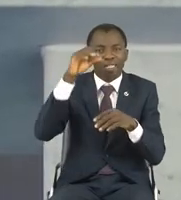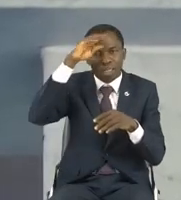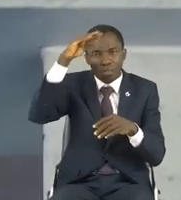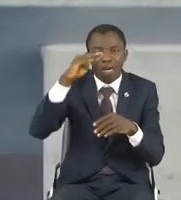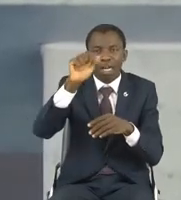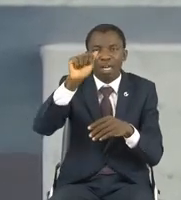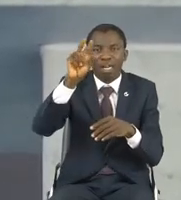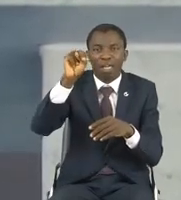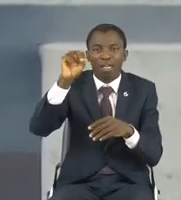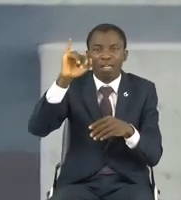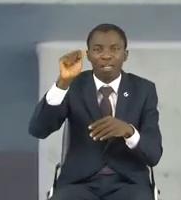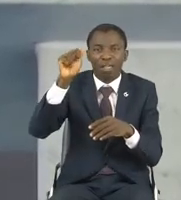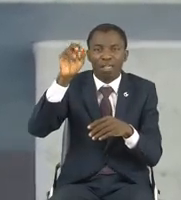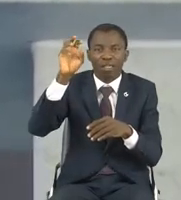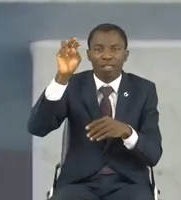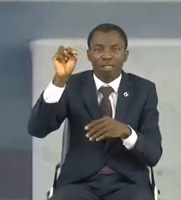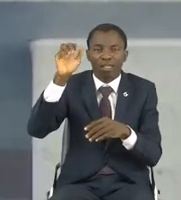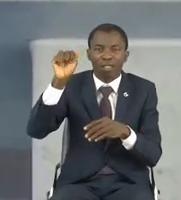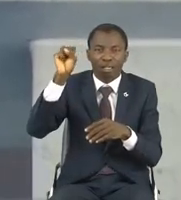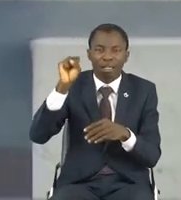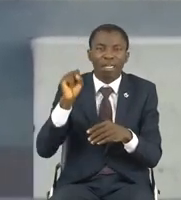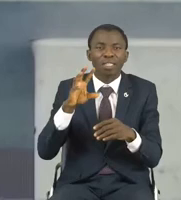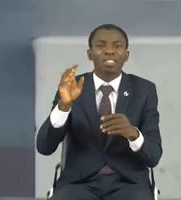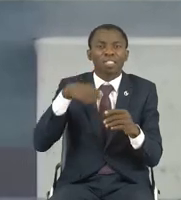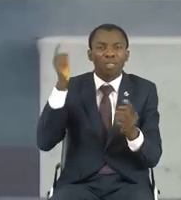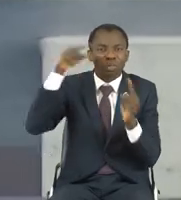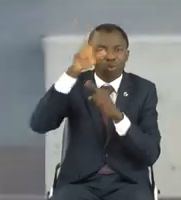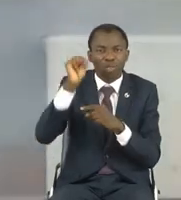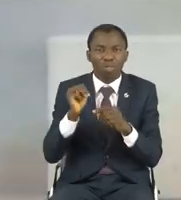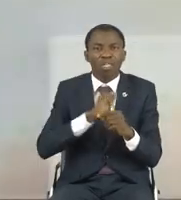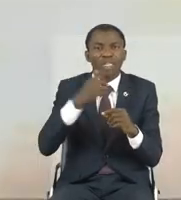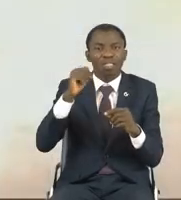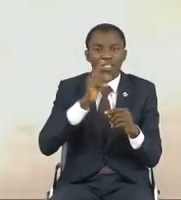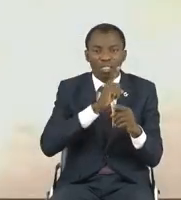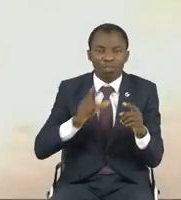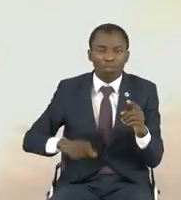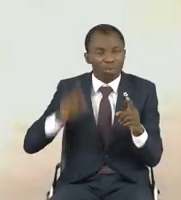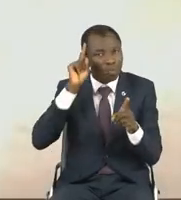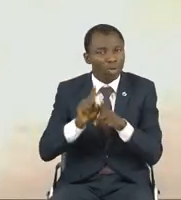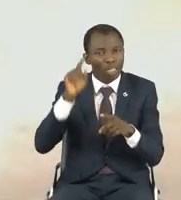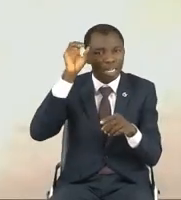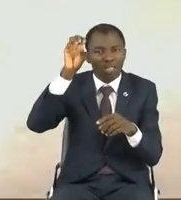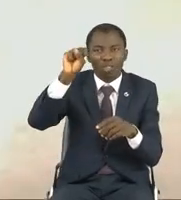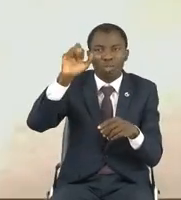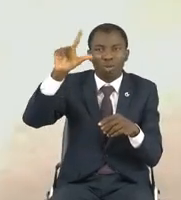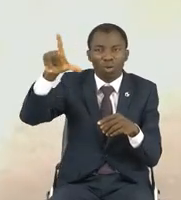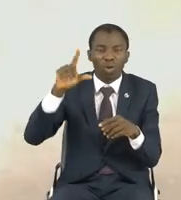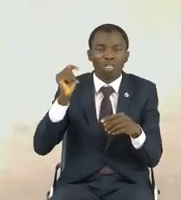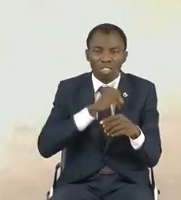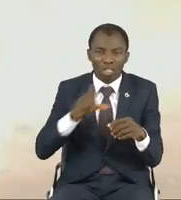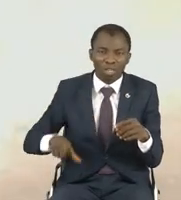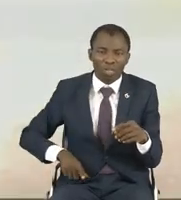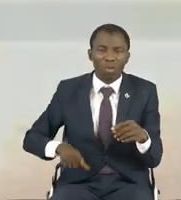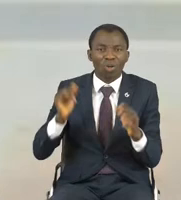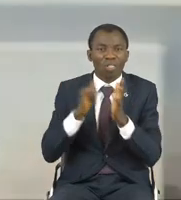Brother Saul, the Lord who appeared to you by the way has sent me, that your eyes might be